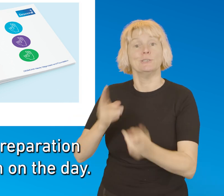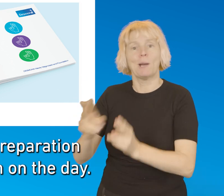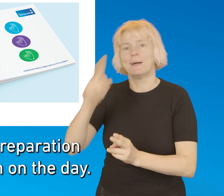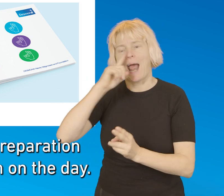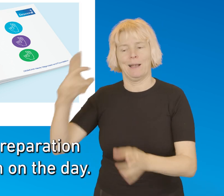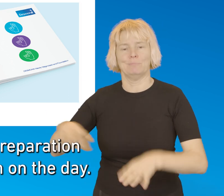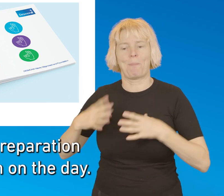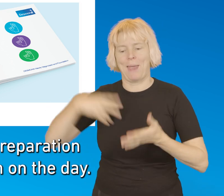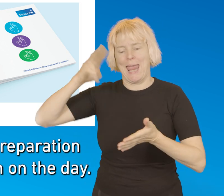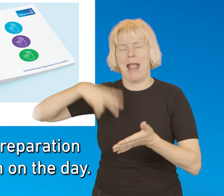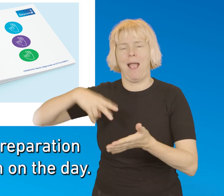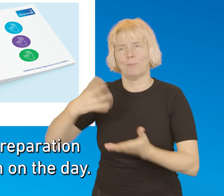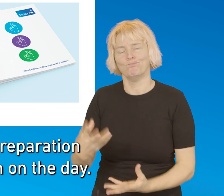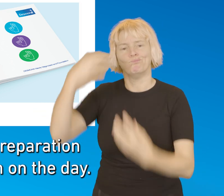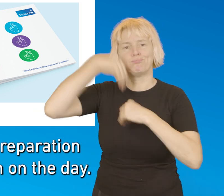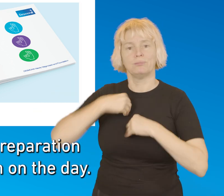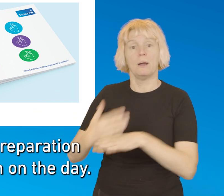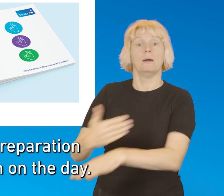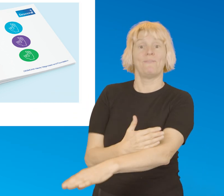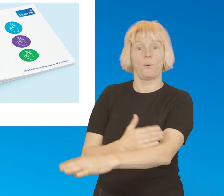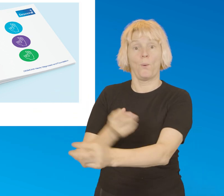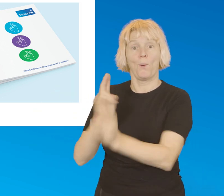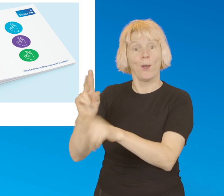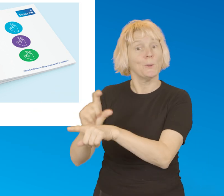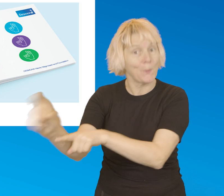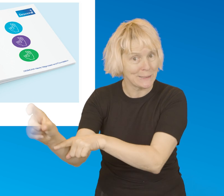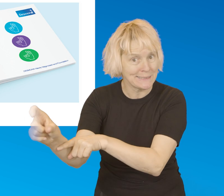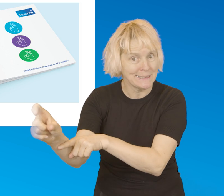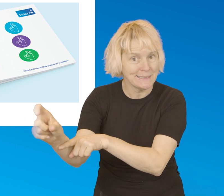terms to aid with preparation and then interpretation on the day.